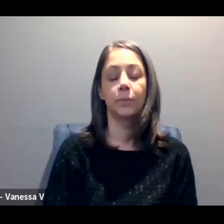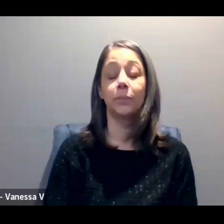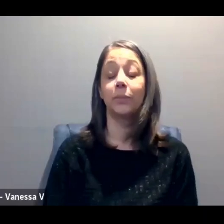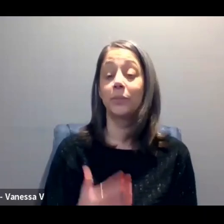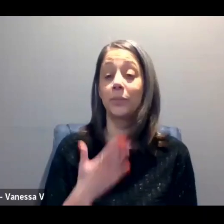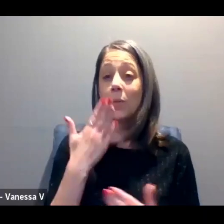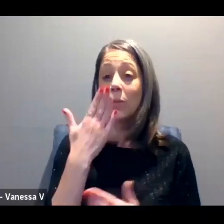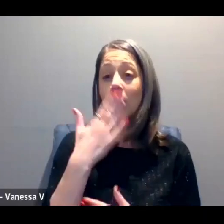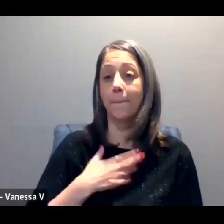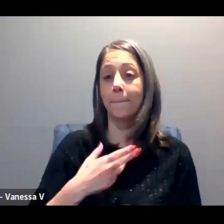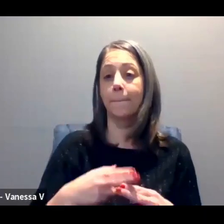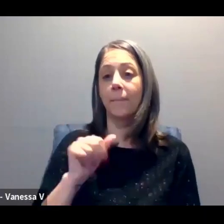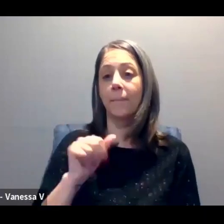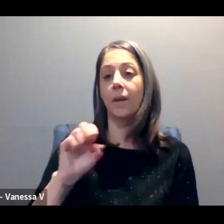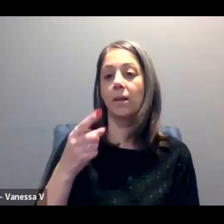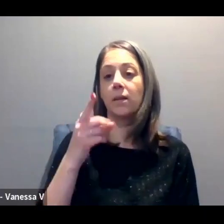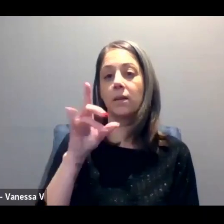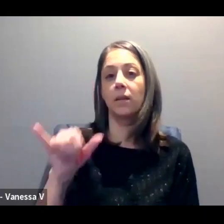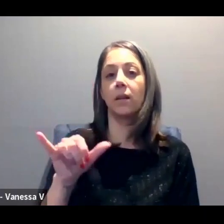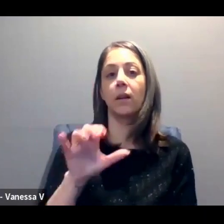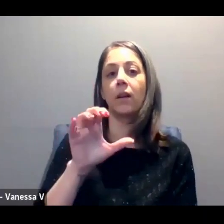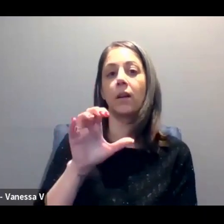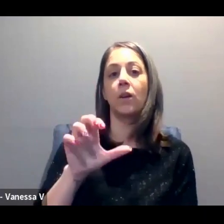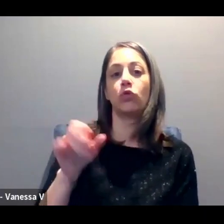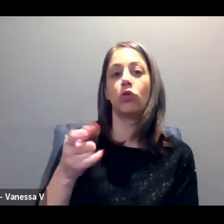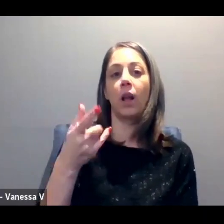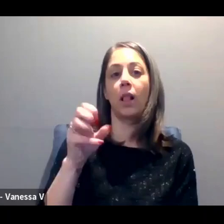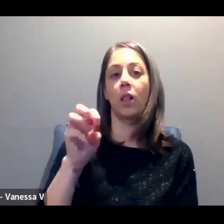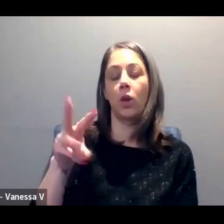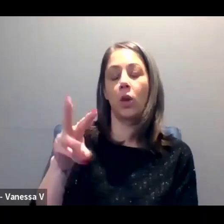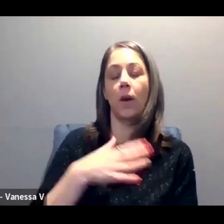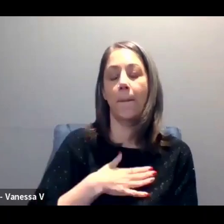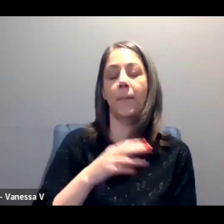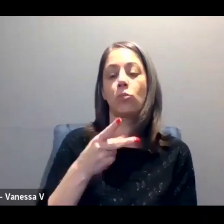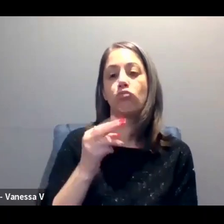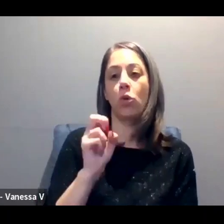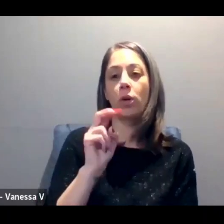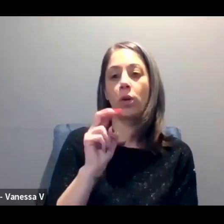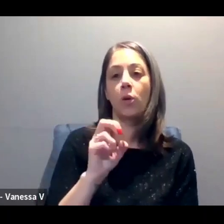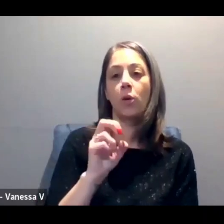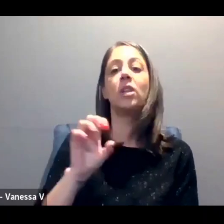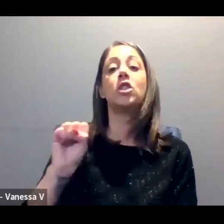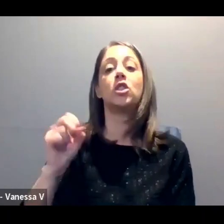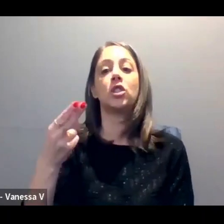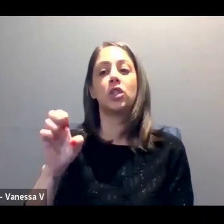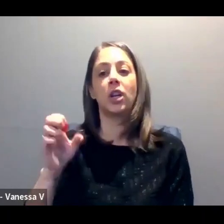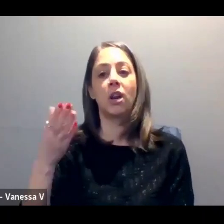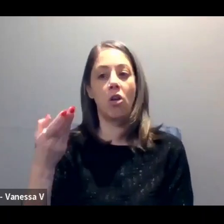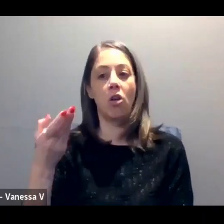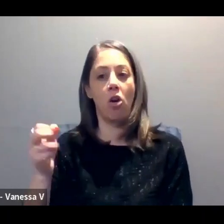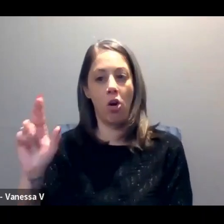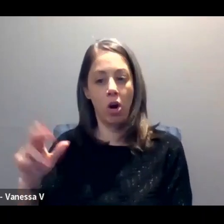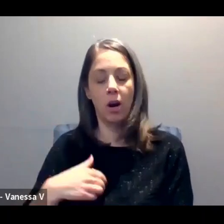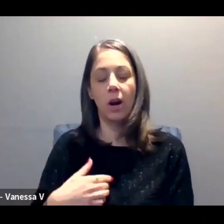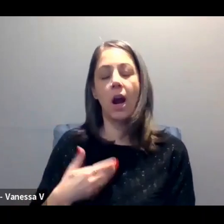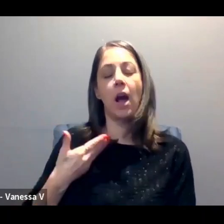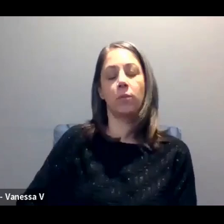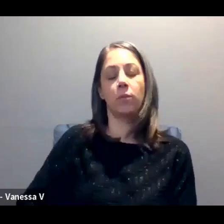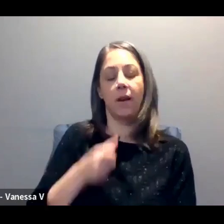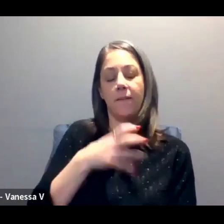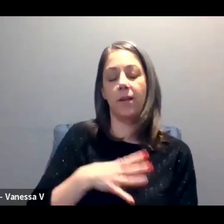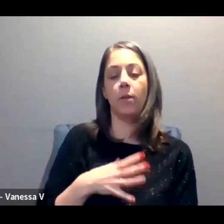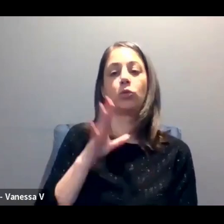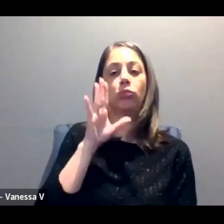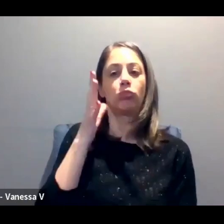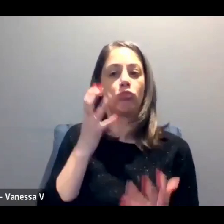Good morning. My name is Ashley Craiglow. My pronouns are she, her. For a physical description, I am a female with dark brown shoulder